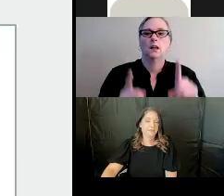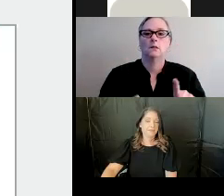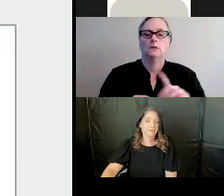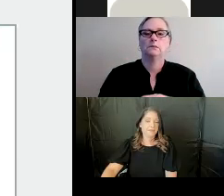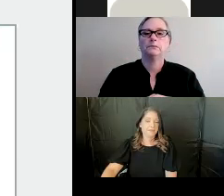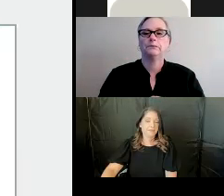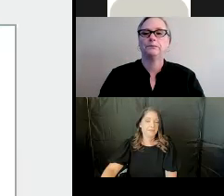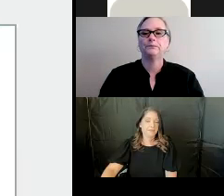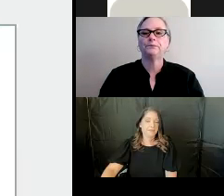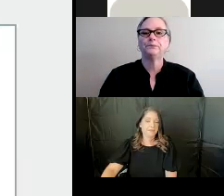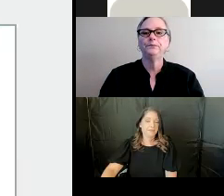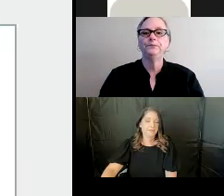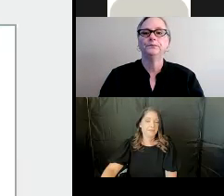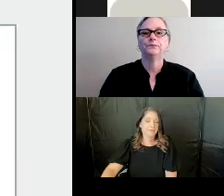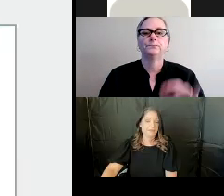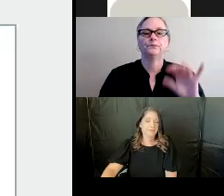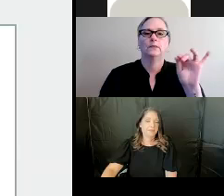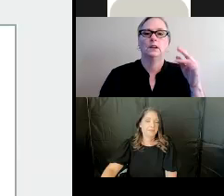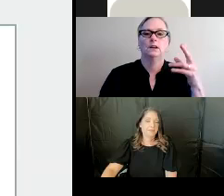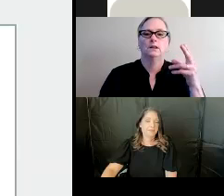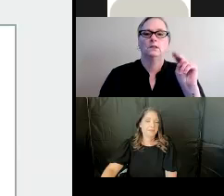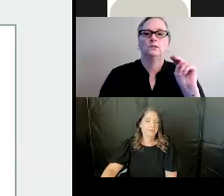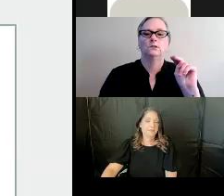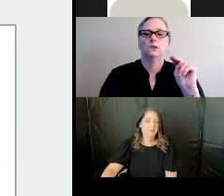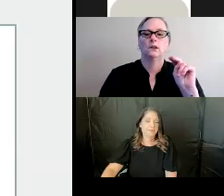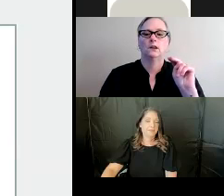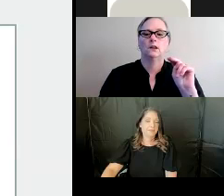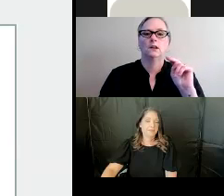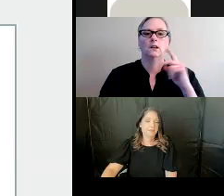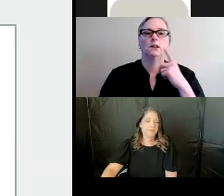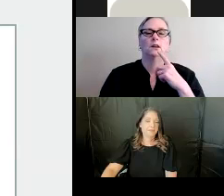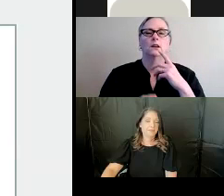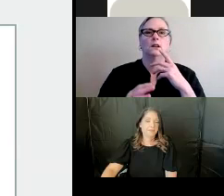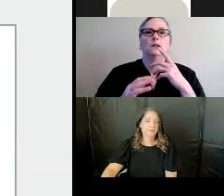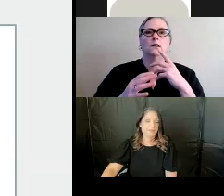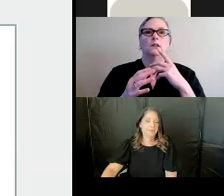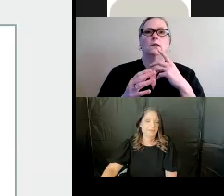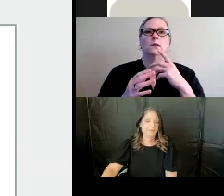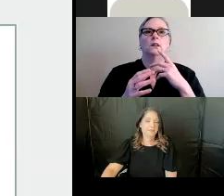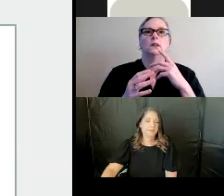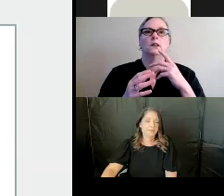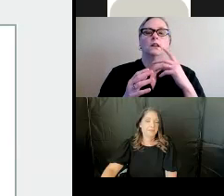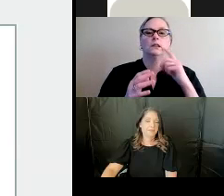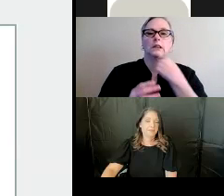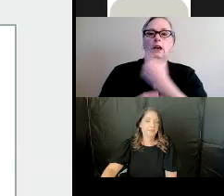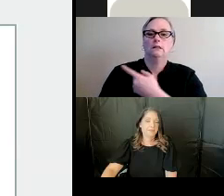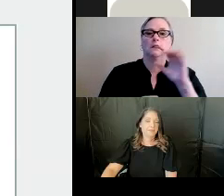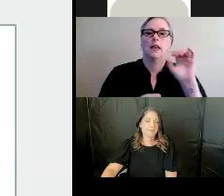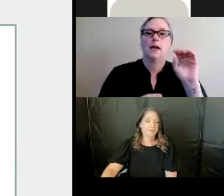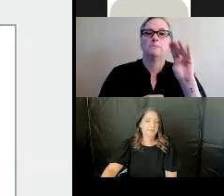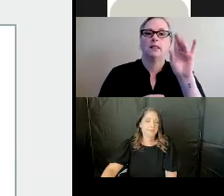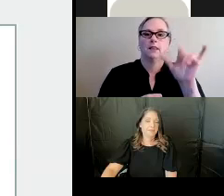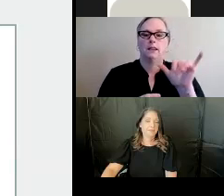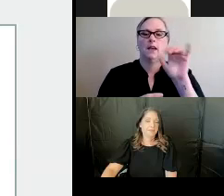So John, so as a mandated reporter, Emily will need to ask John questions about the abuse, such